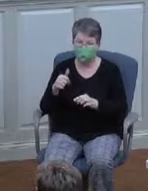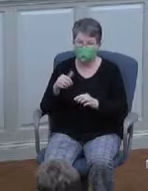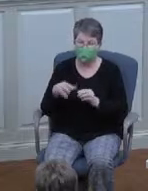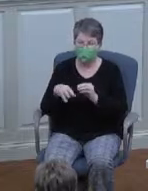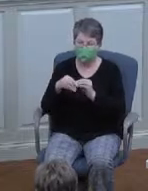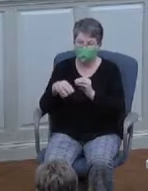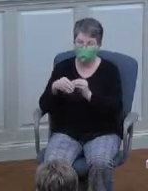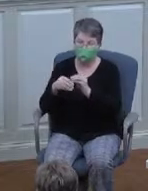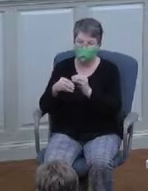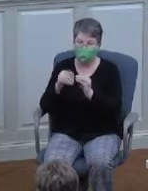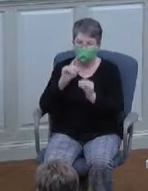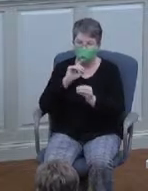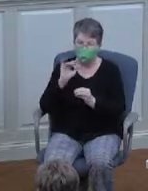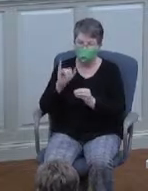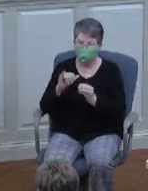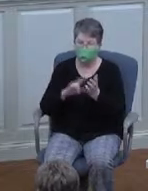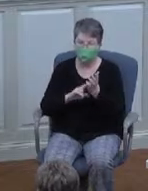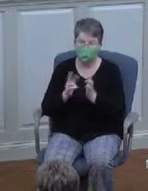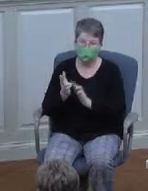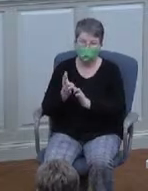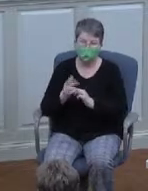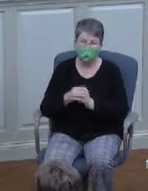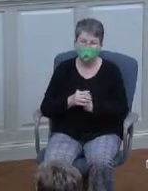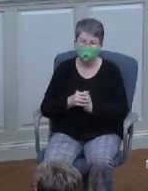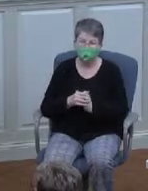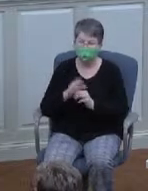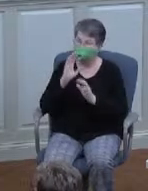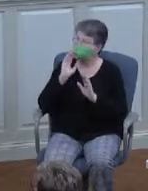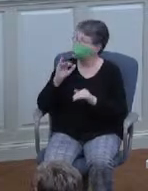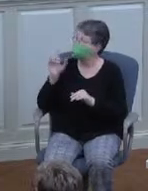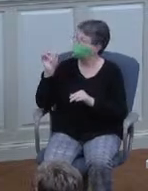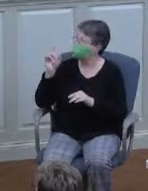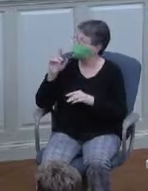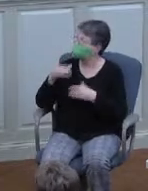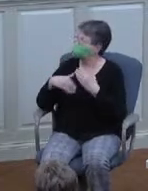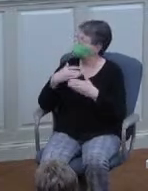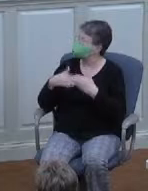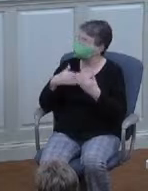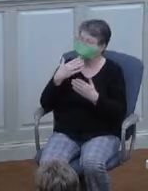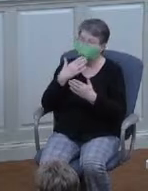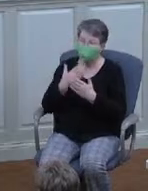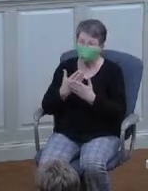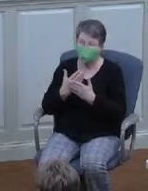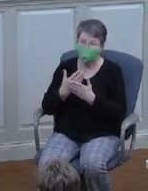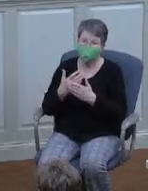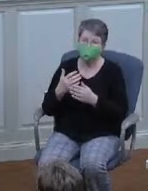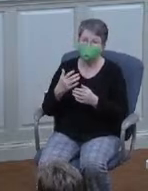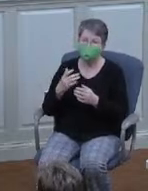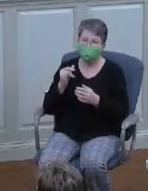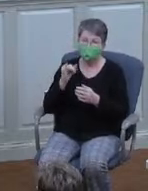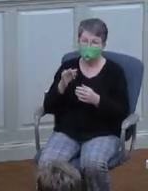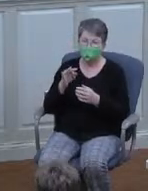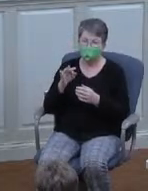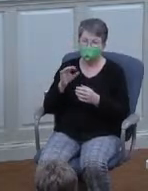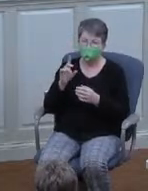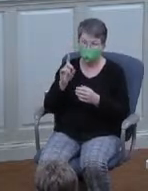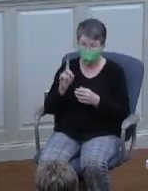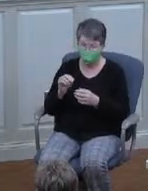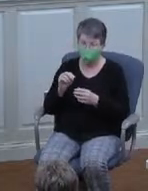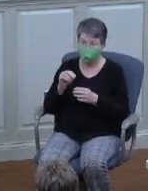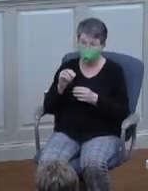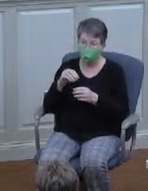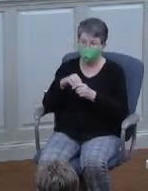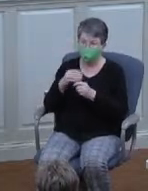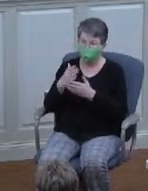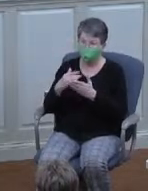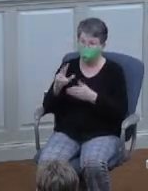add-ons too for this contract. Hopefully this goes well and we can let this project, if we do so in Phase 2, will be